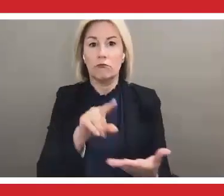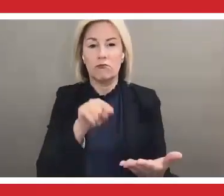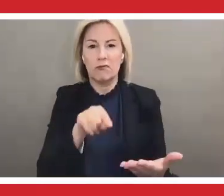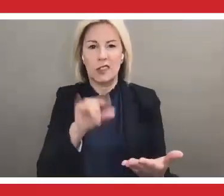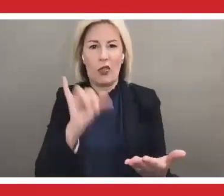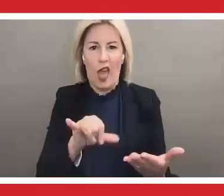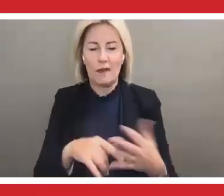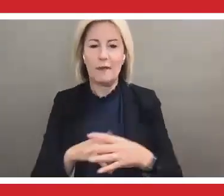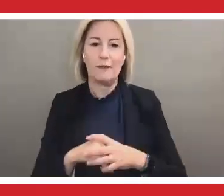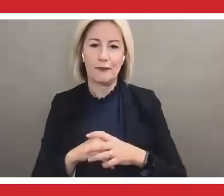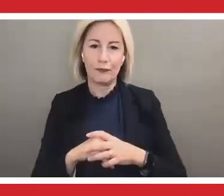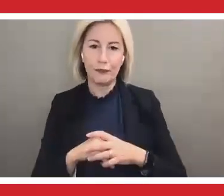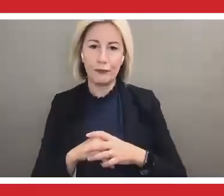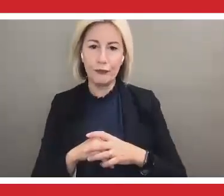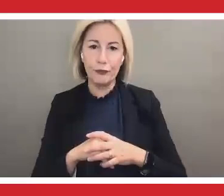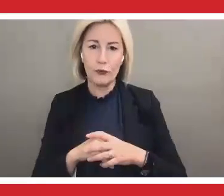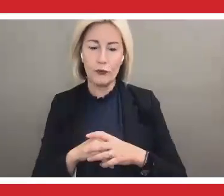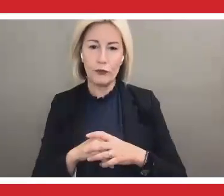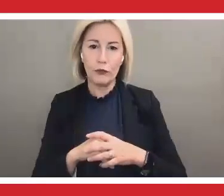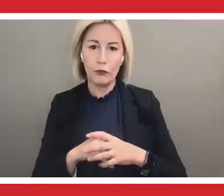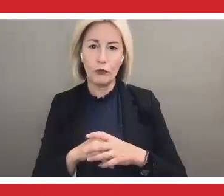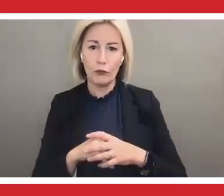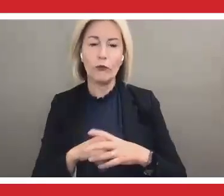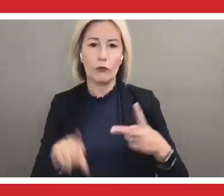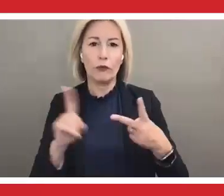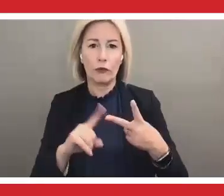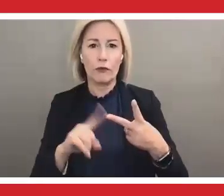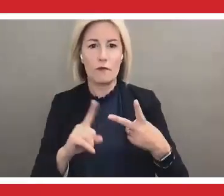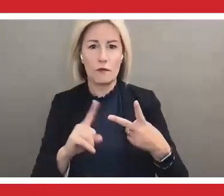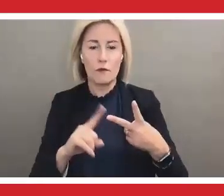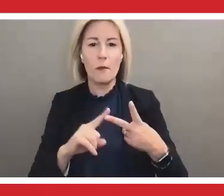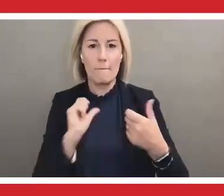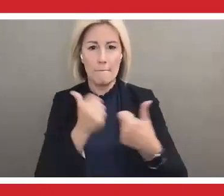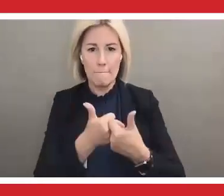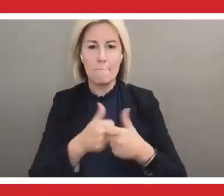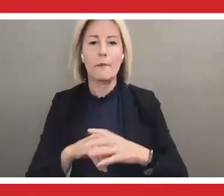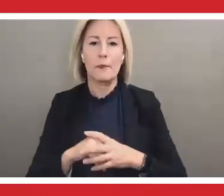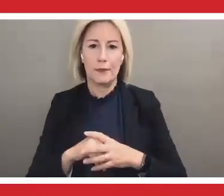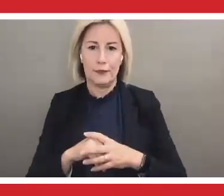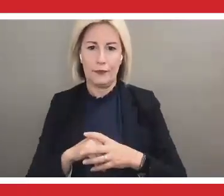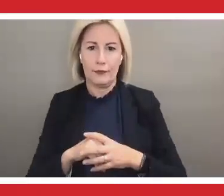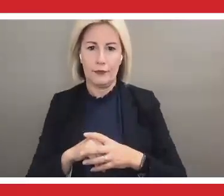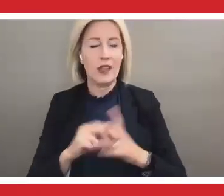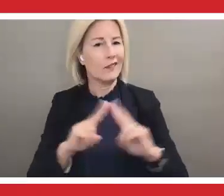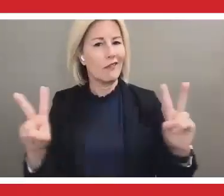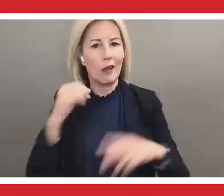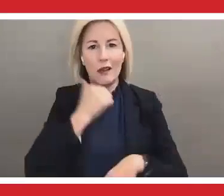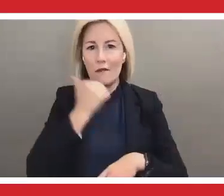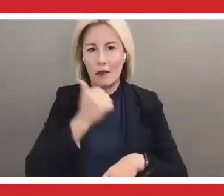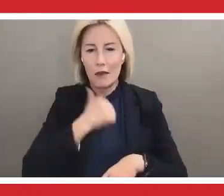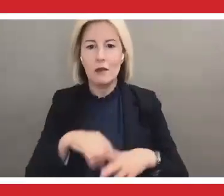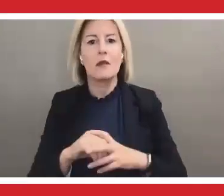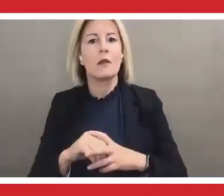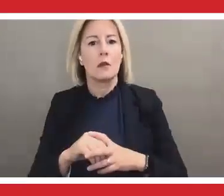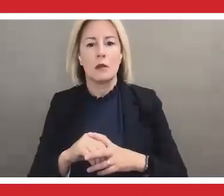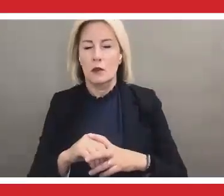And another second difficulty that I think that is very common, I think is a great